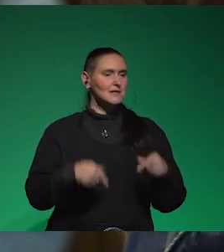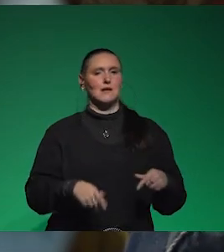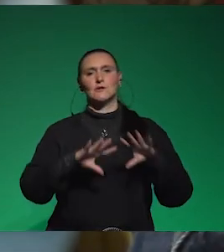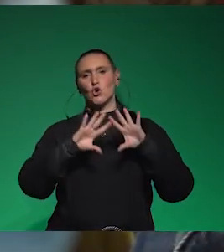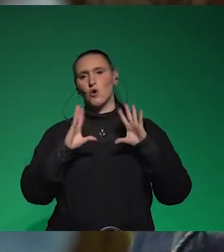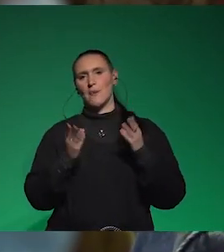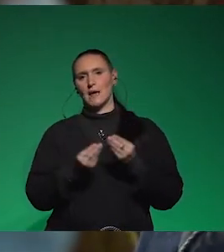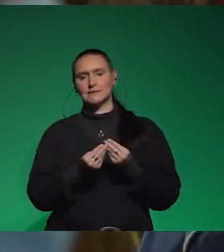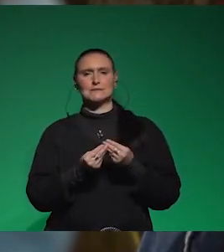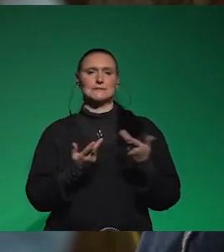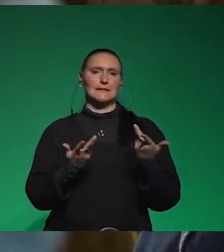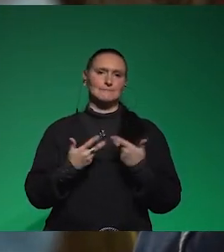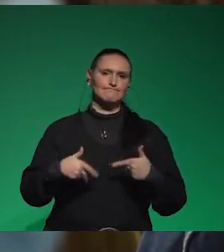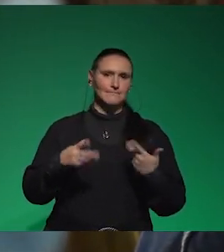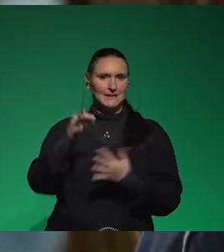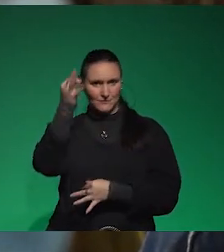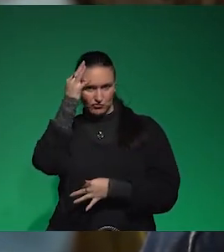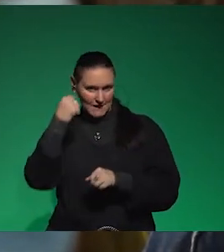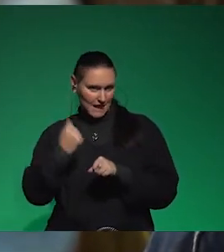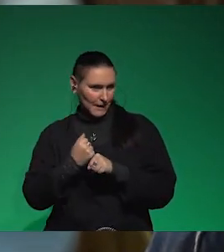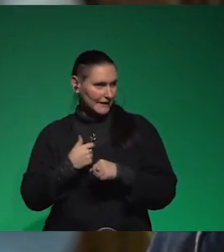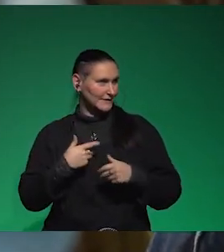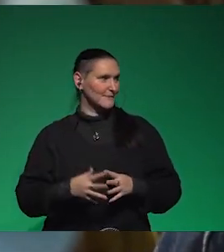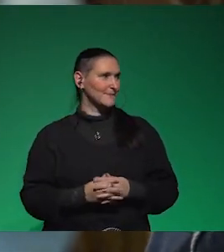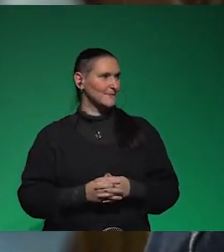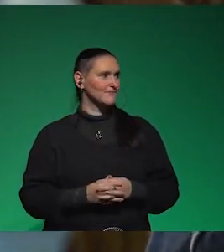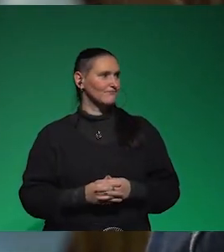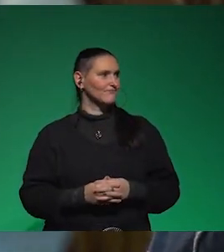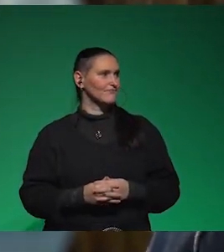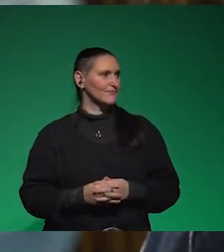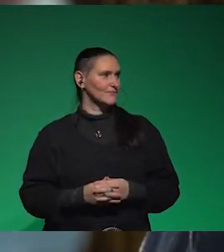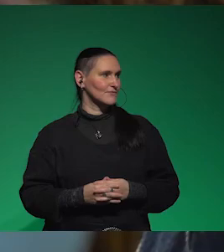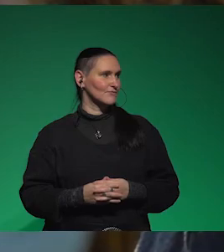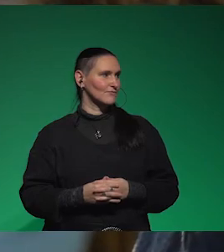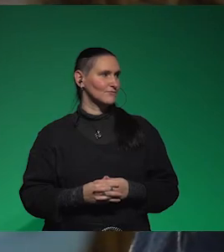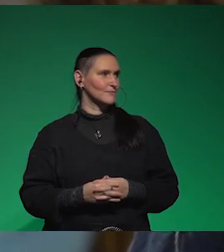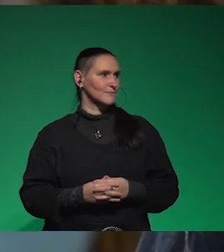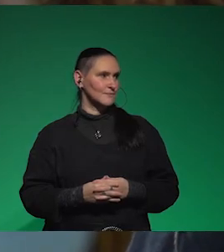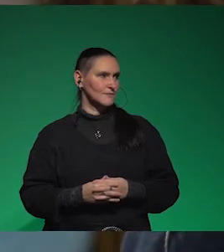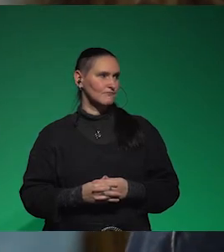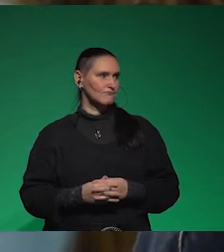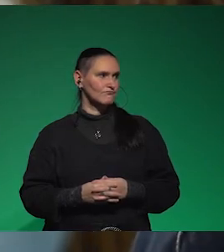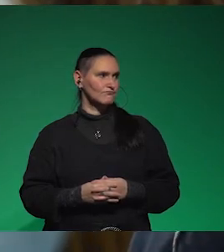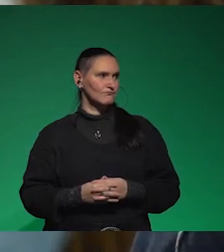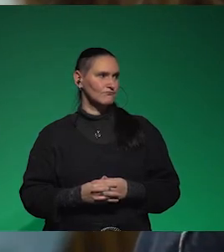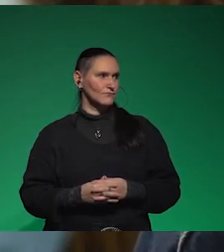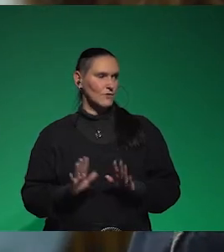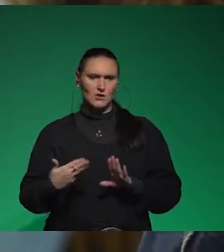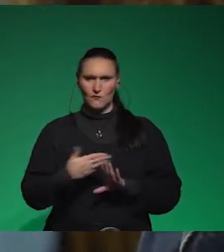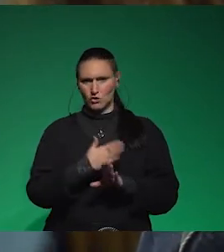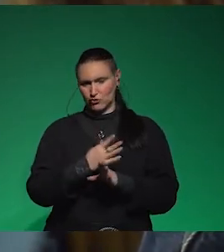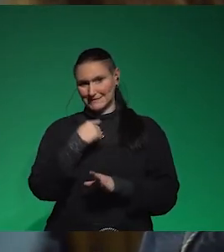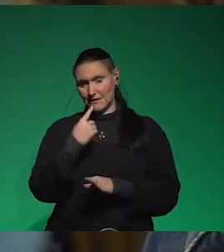me. Well, thank you very much for getting us to know more about this complex context.